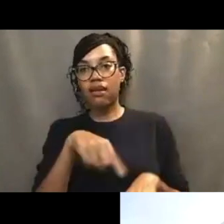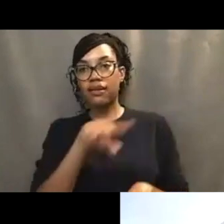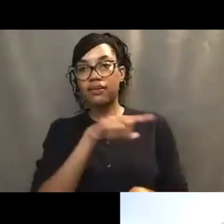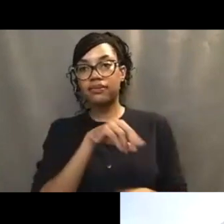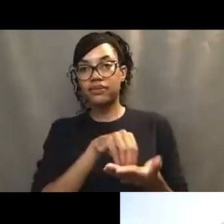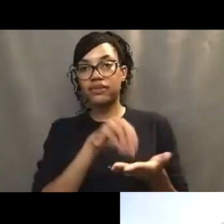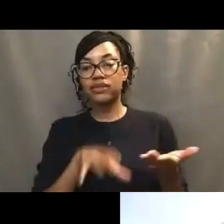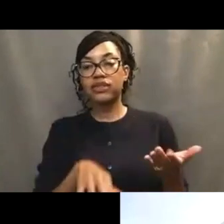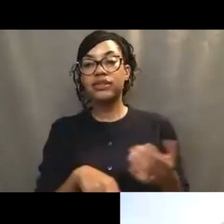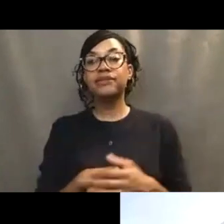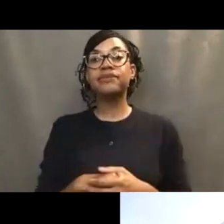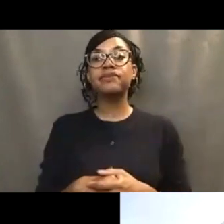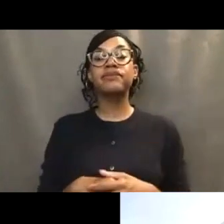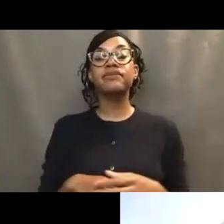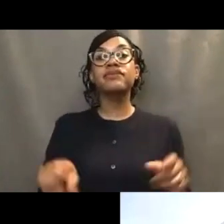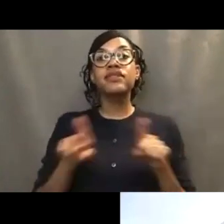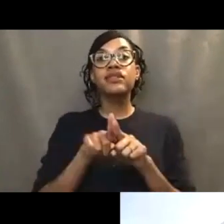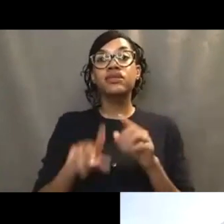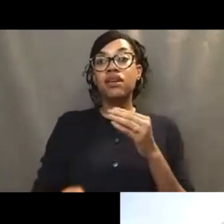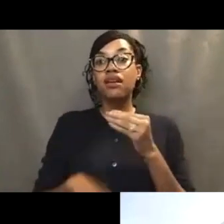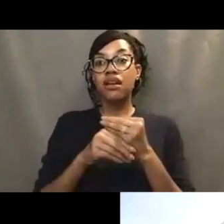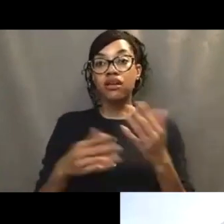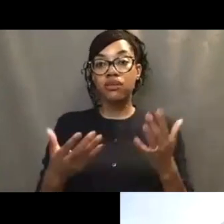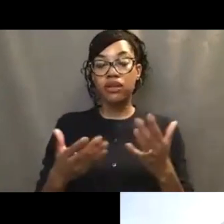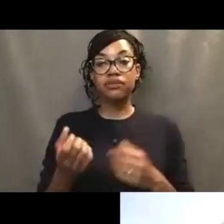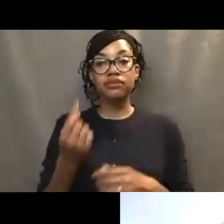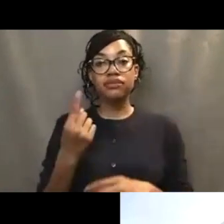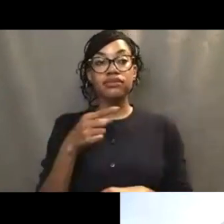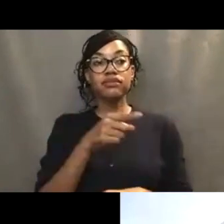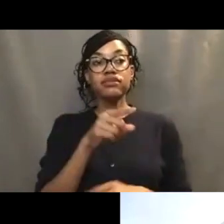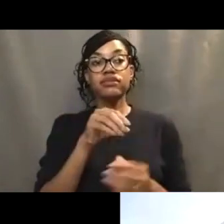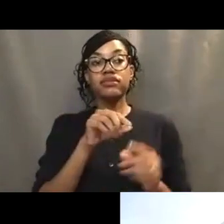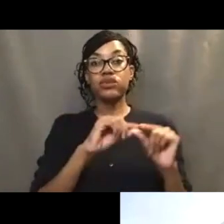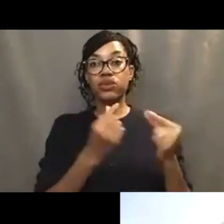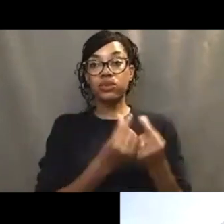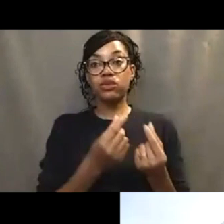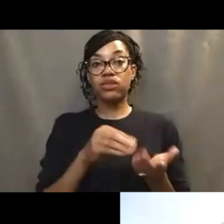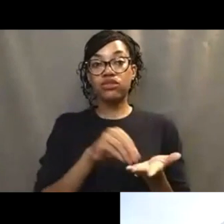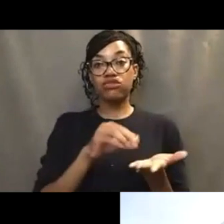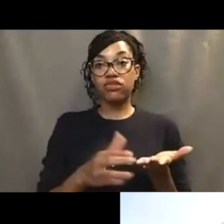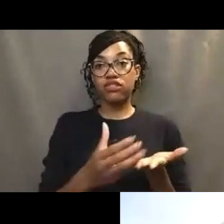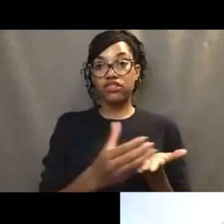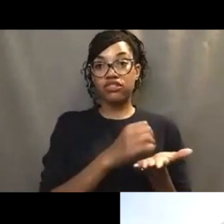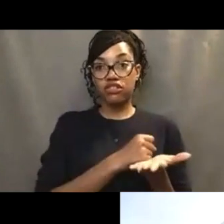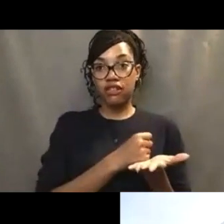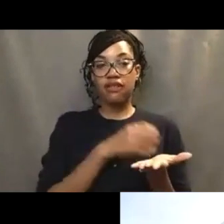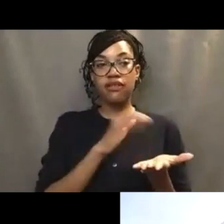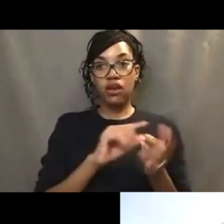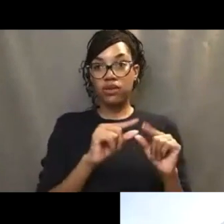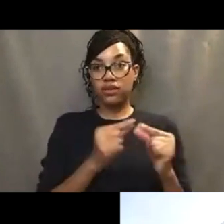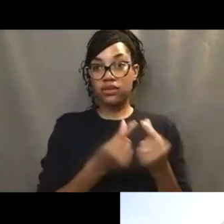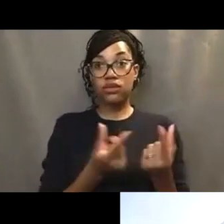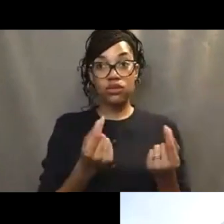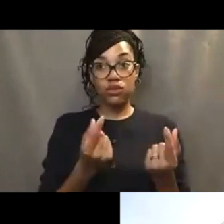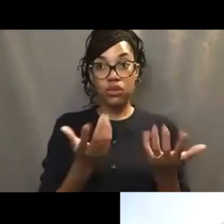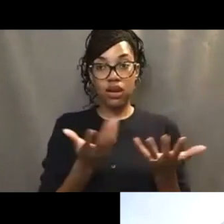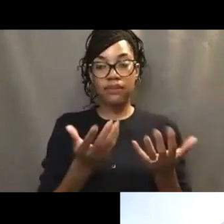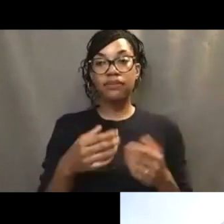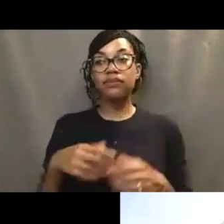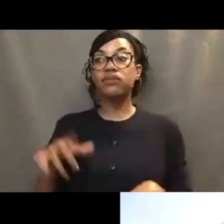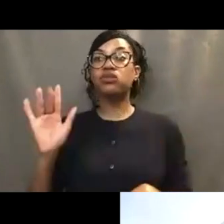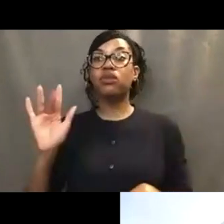is Students Deserve was able to divert $25 million from LA